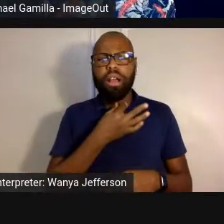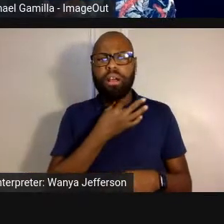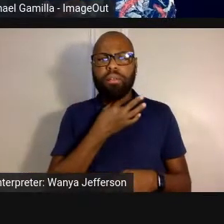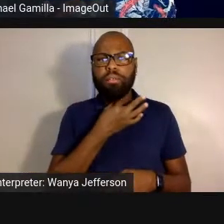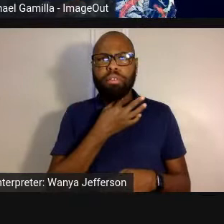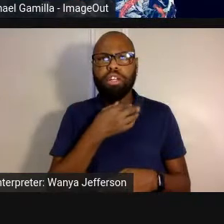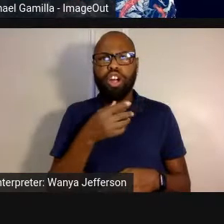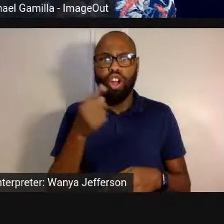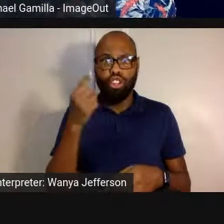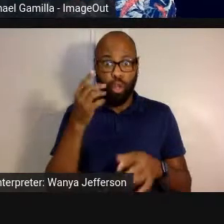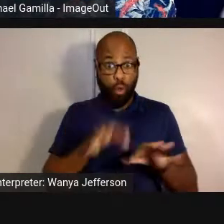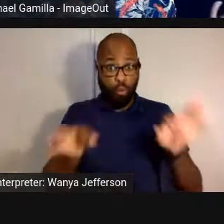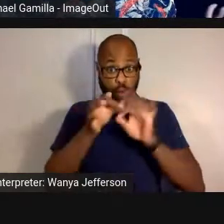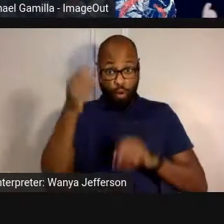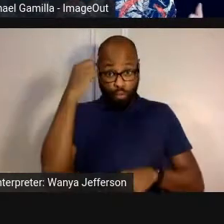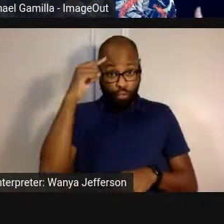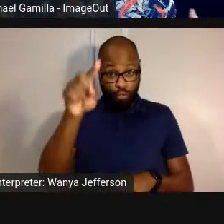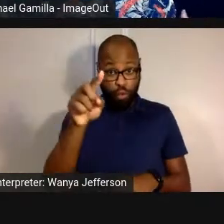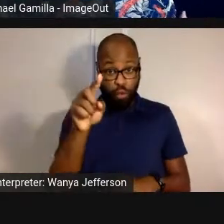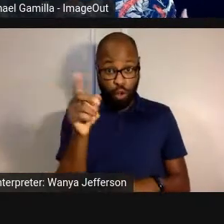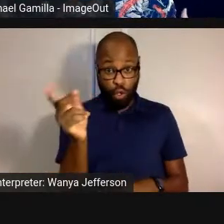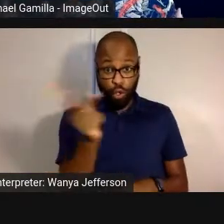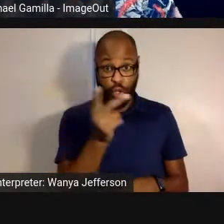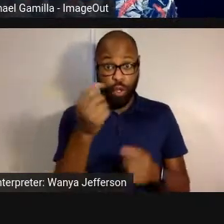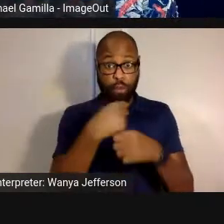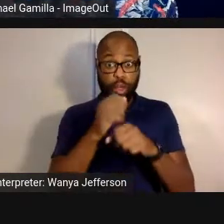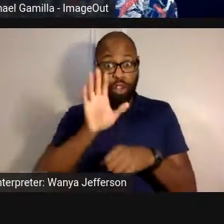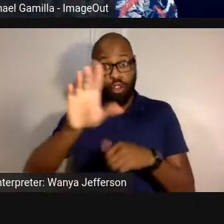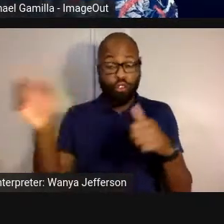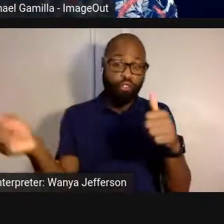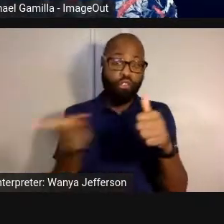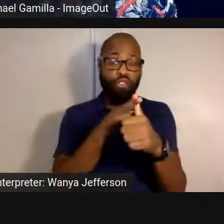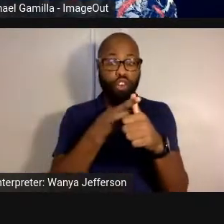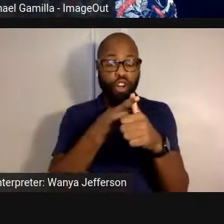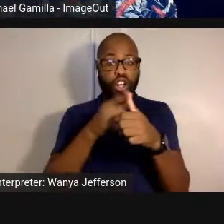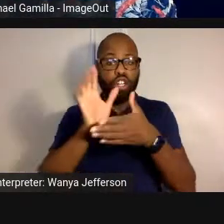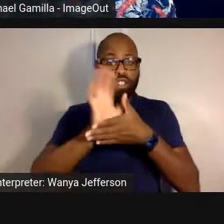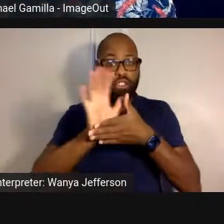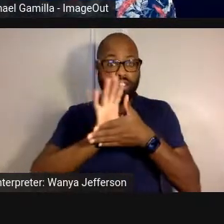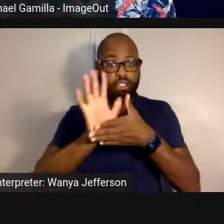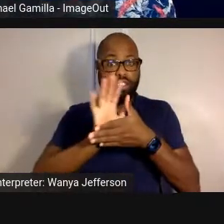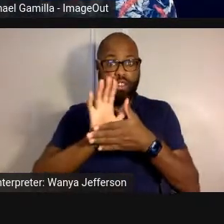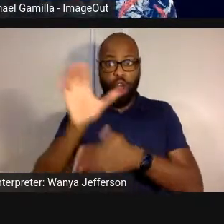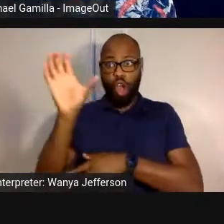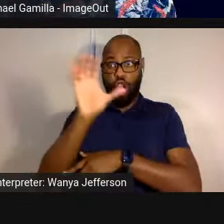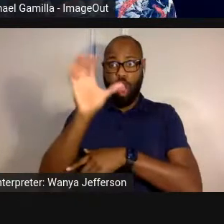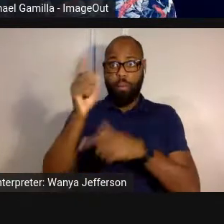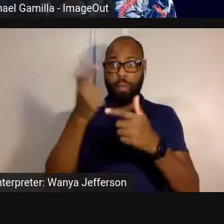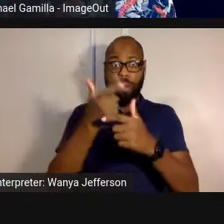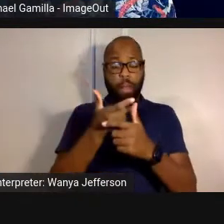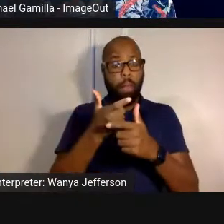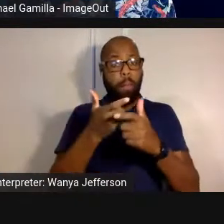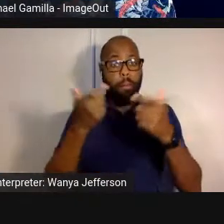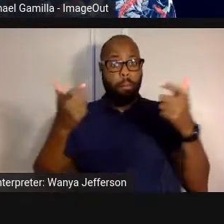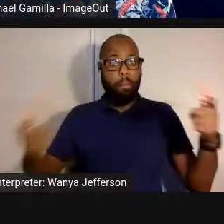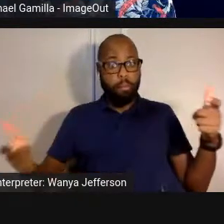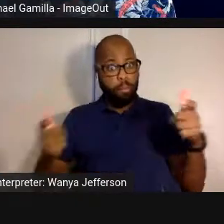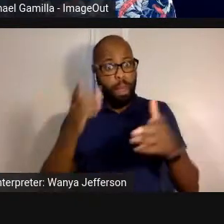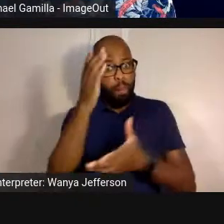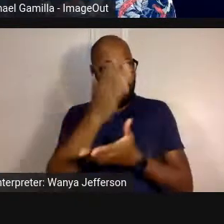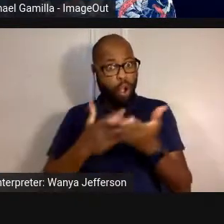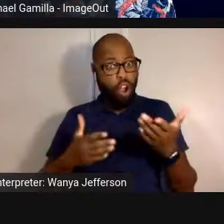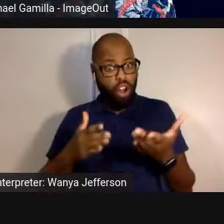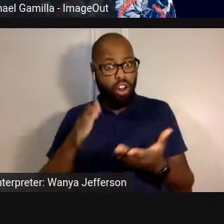important for you to make your first film to have Colombia be a big part of your first film? Actually, yes,